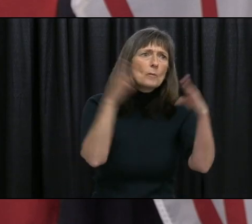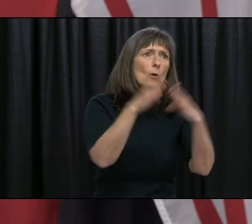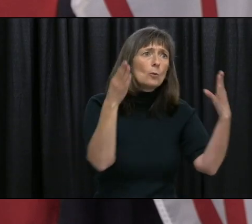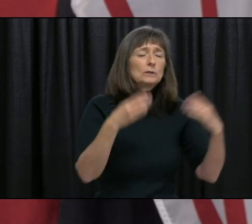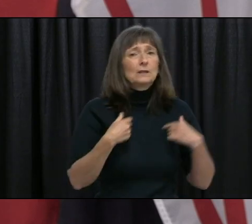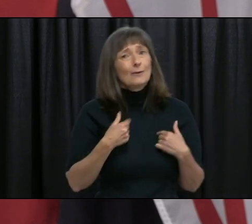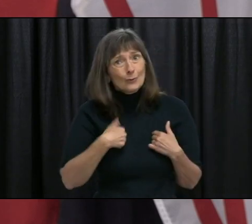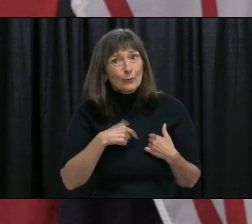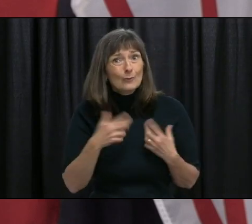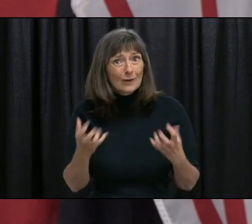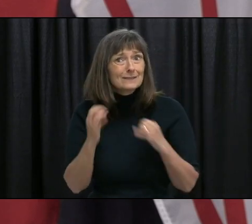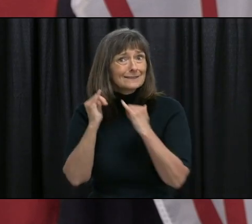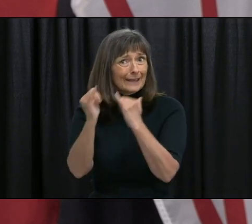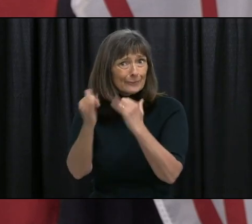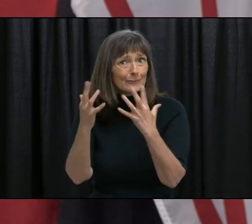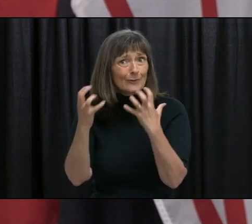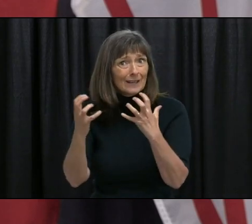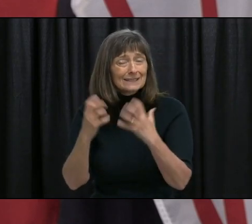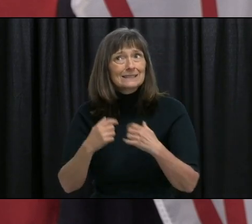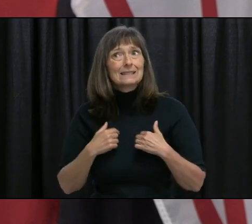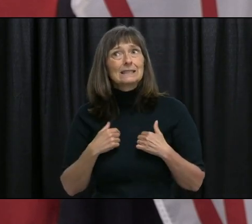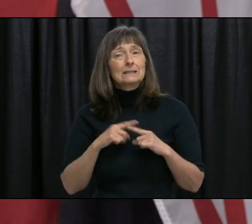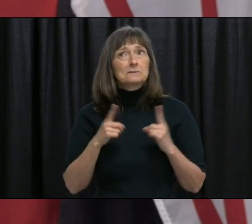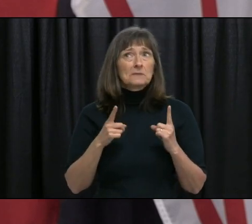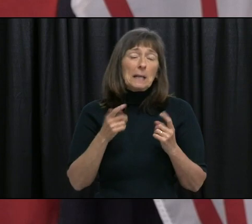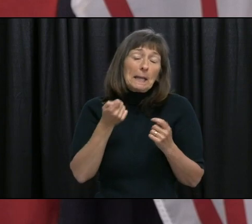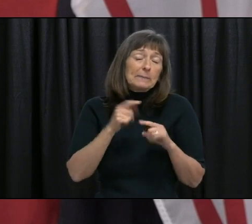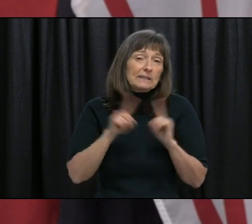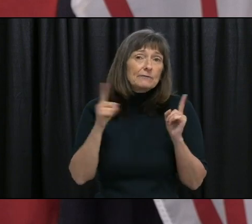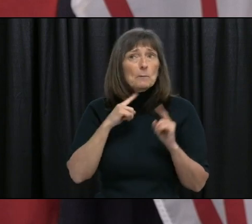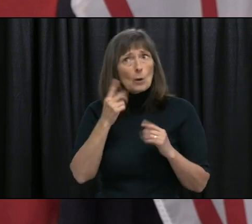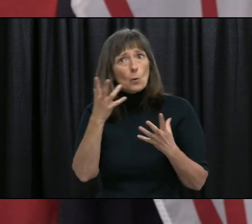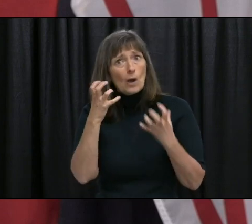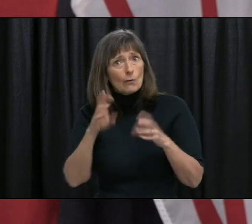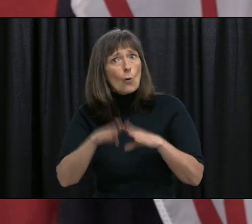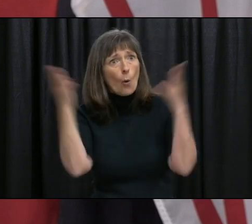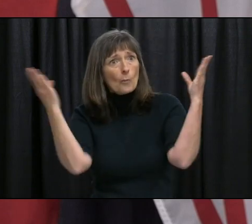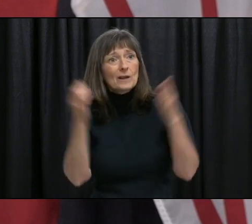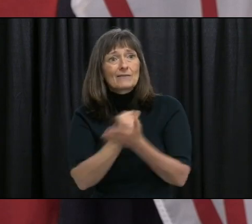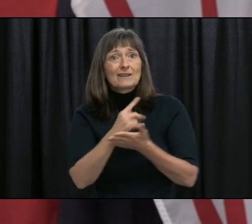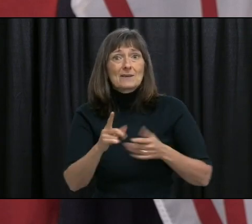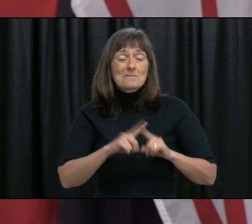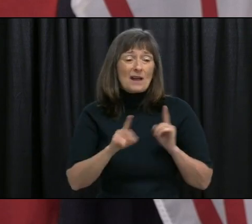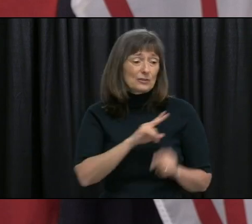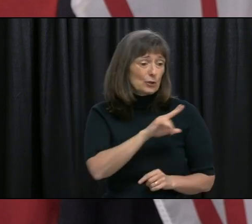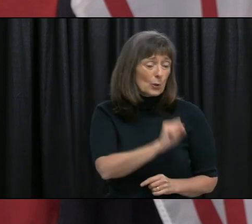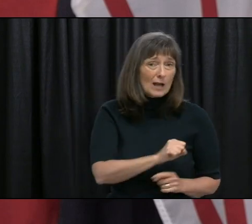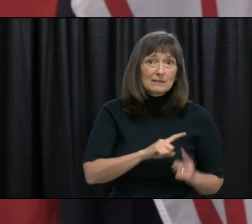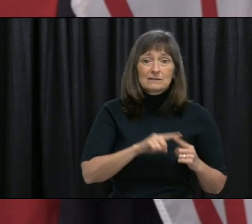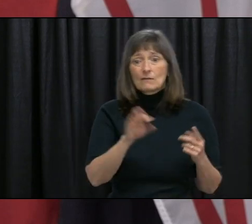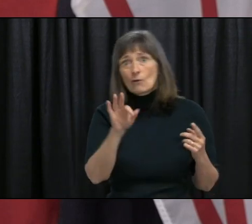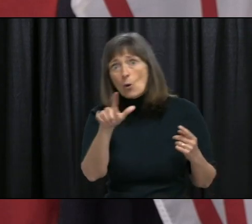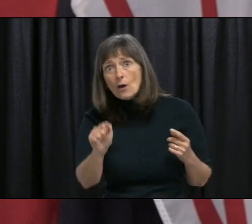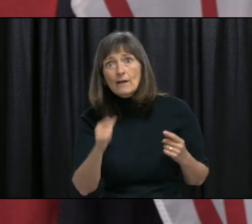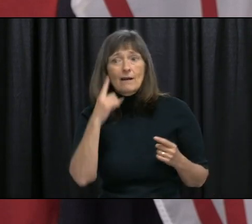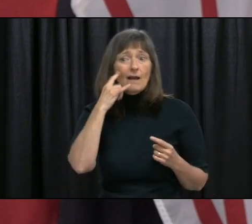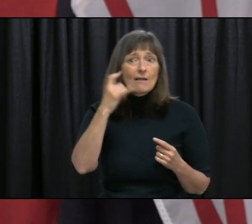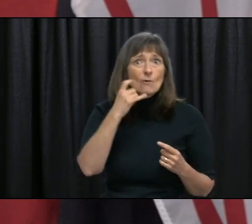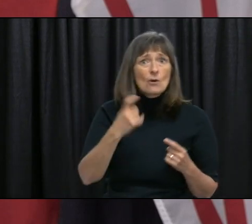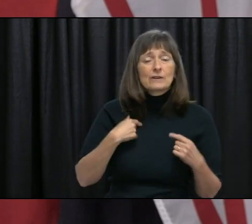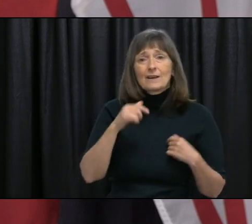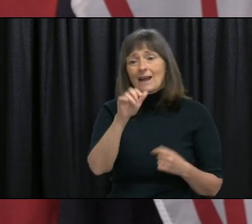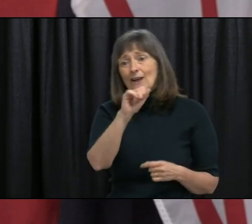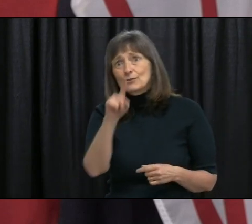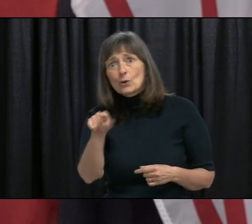to close to normal as possible, recognizing it will be a new normal. But, when you see the news coming out of the U.S. around Florida, California, we see